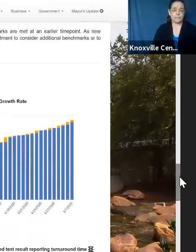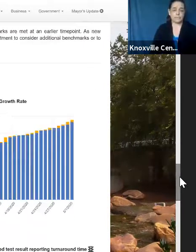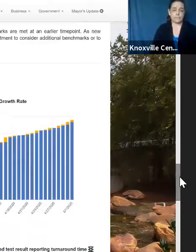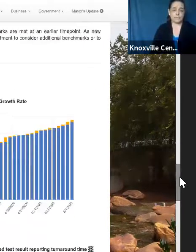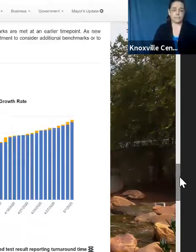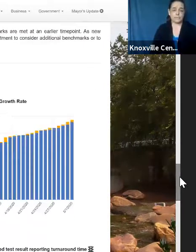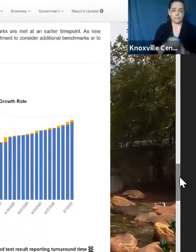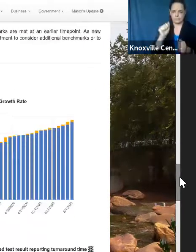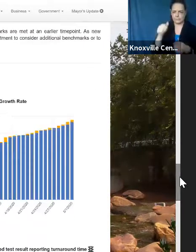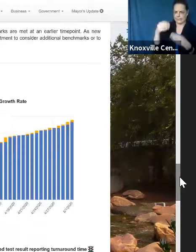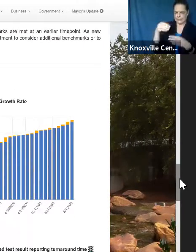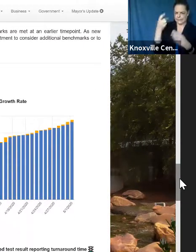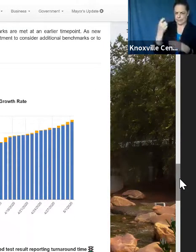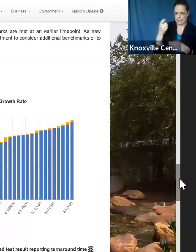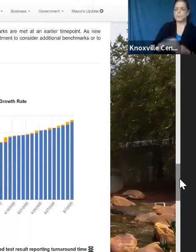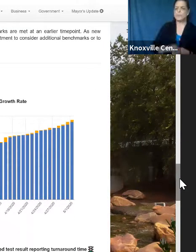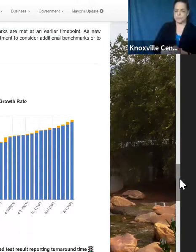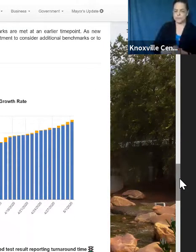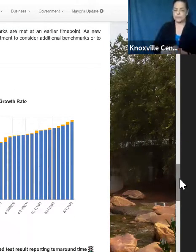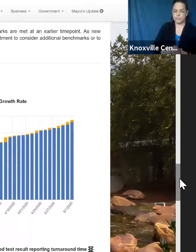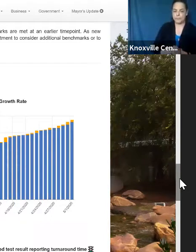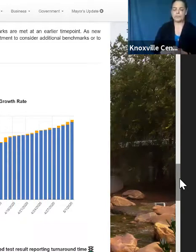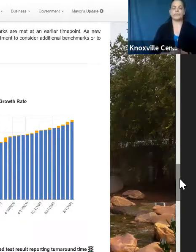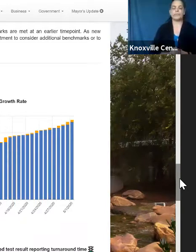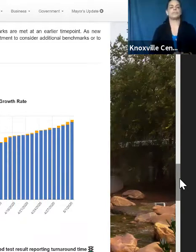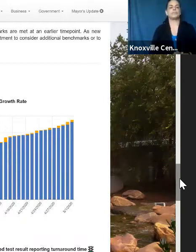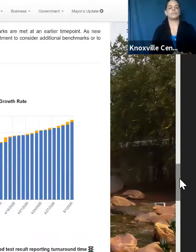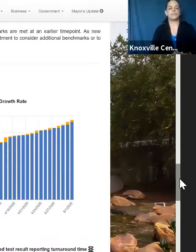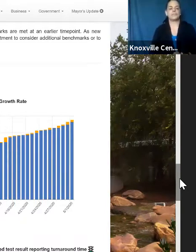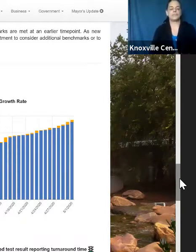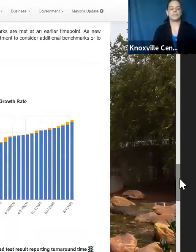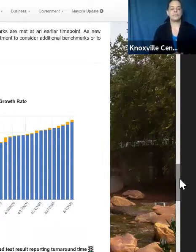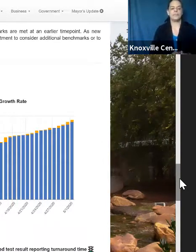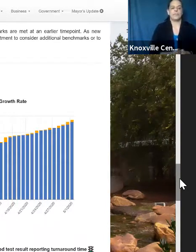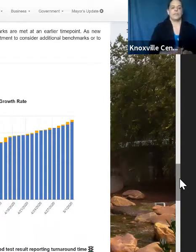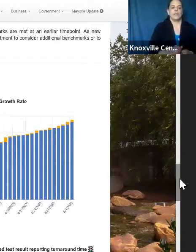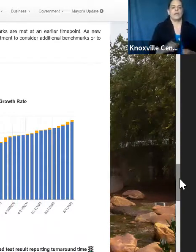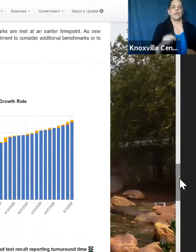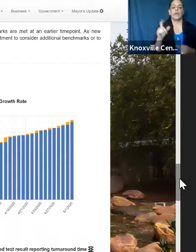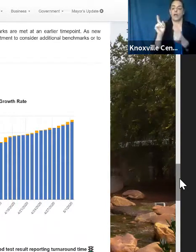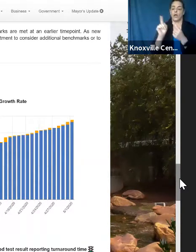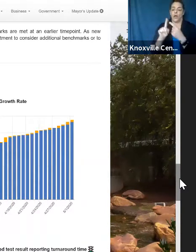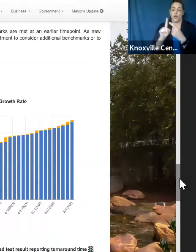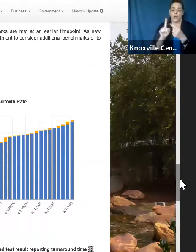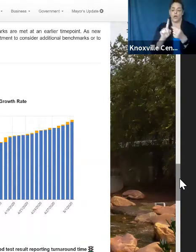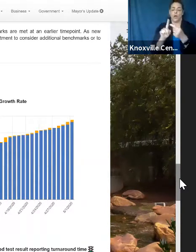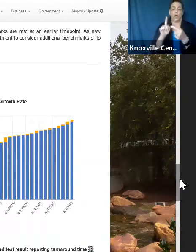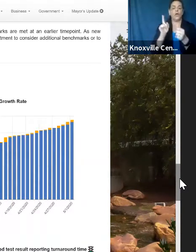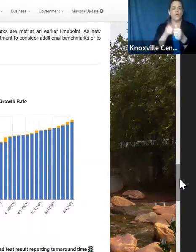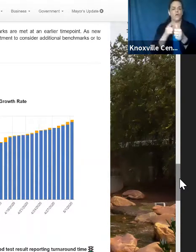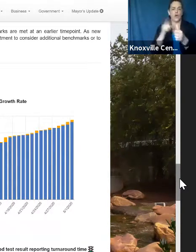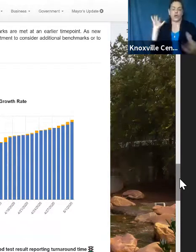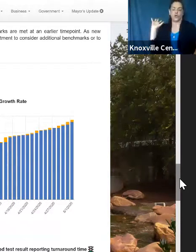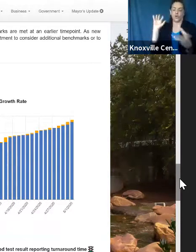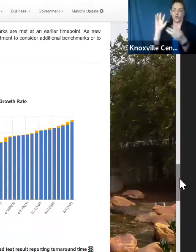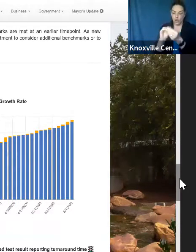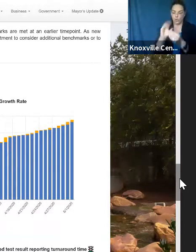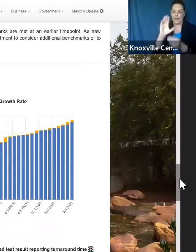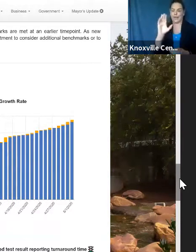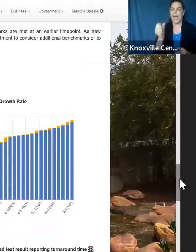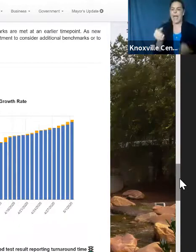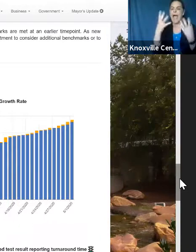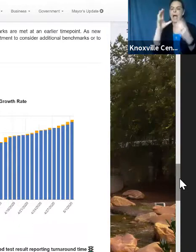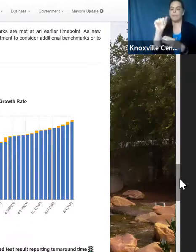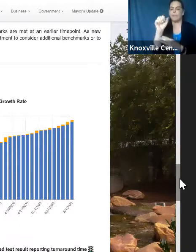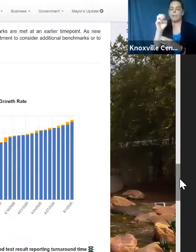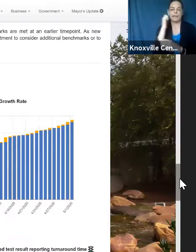Can you scroll up a little bit? Yeah, there we go. Thank you. The first one is our cumulative case counts per day, including a growth rate.